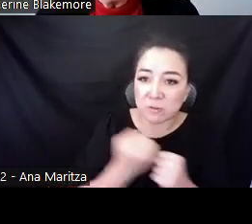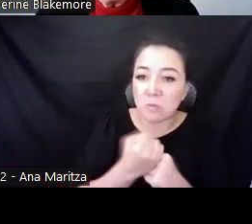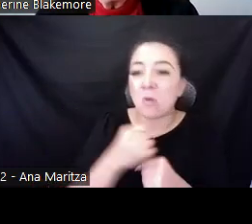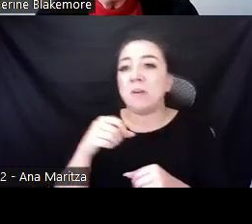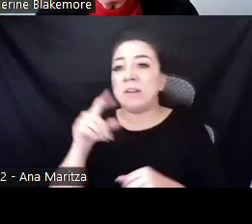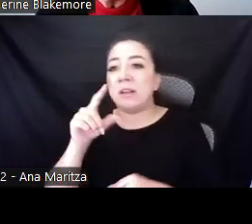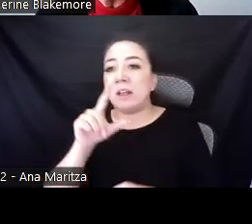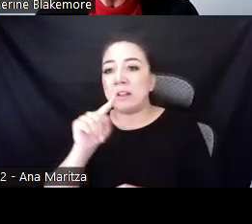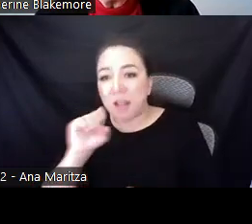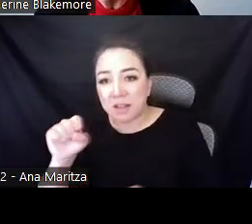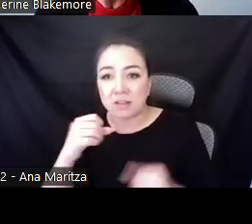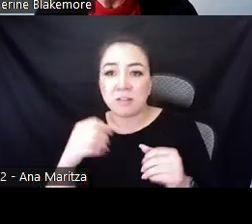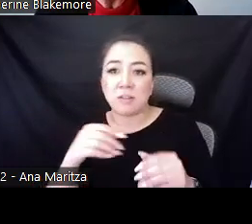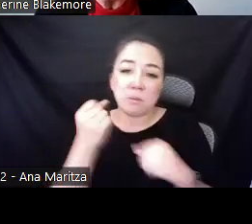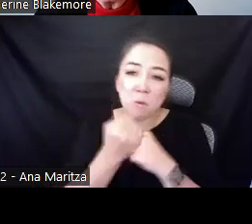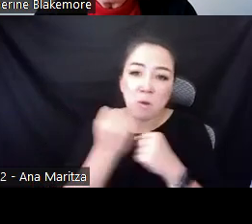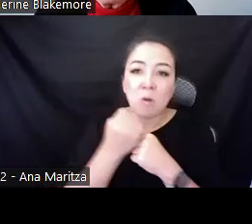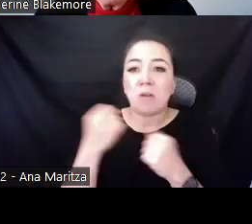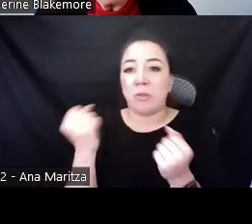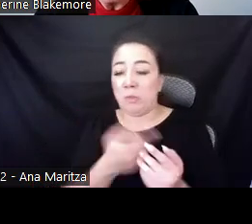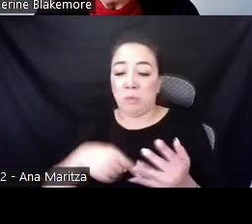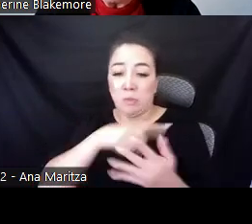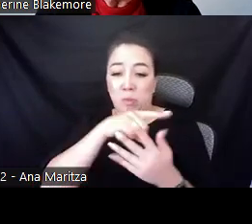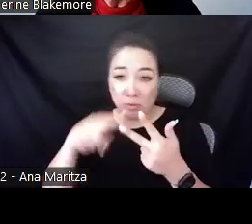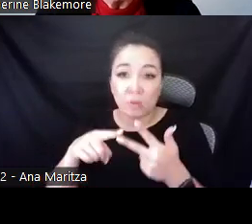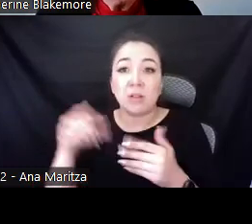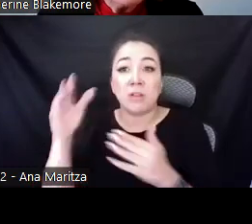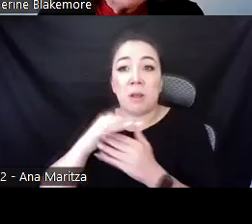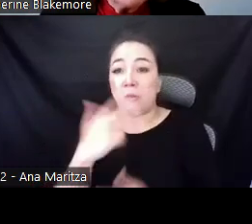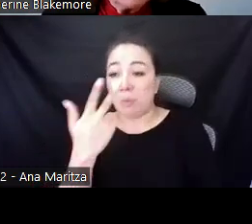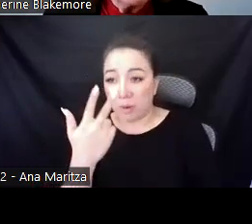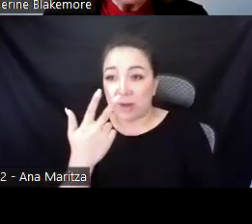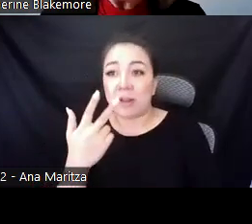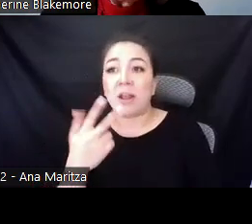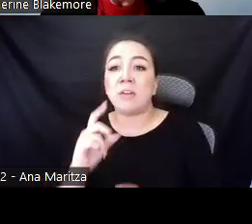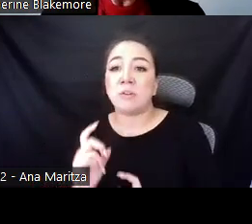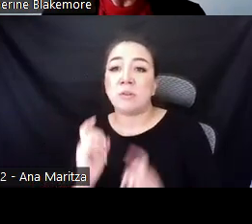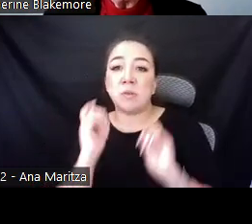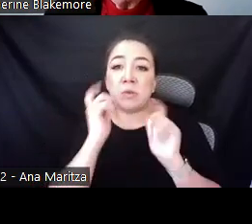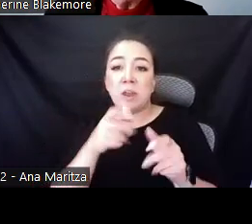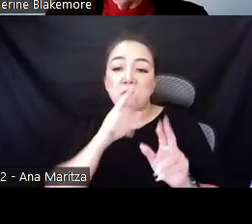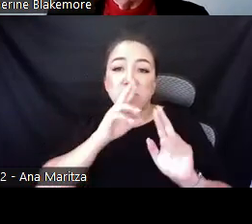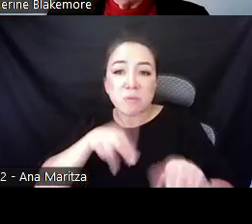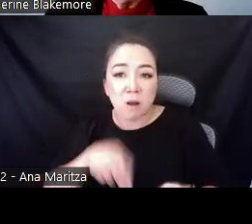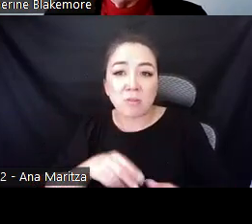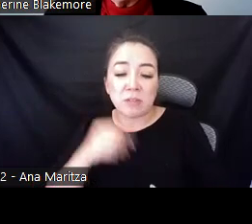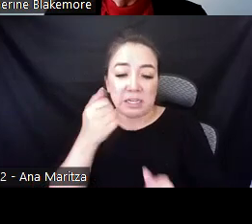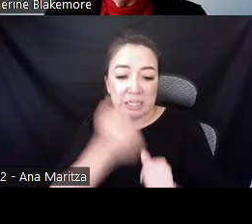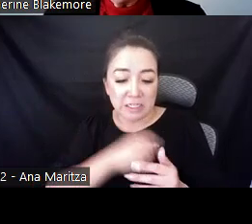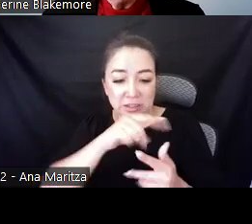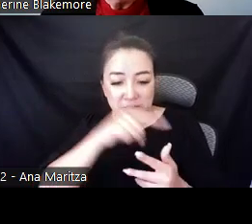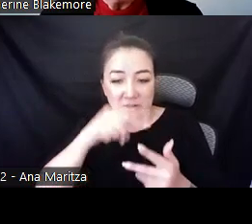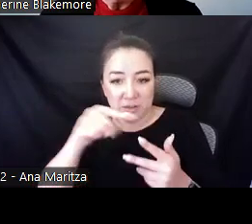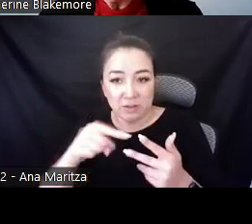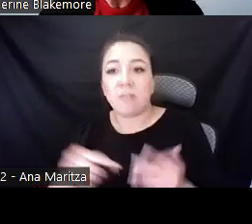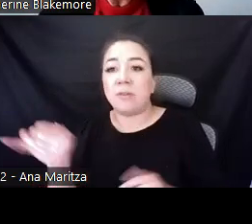community-based services, because those were the top 3. And you gave responses to each of those as